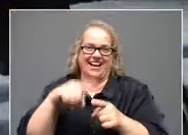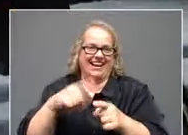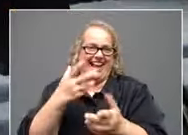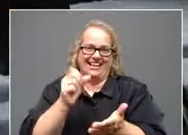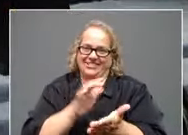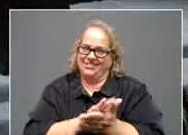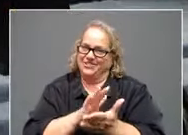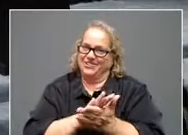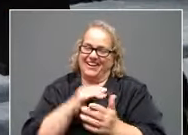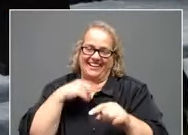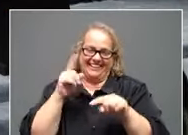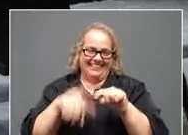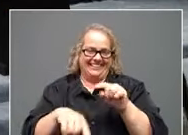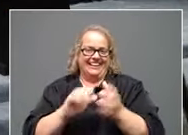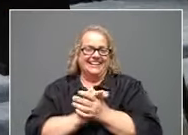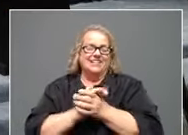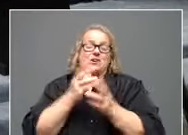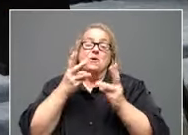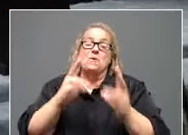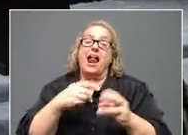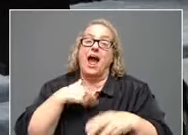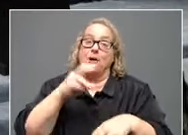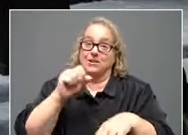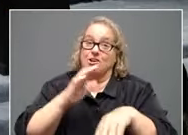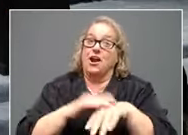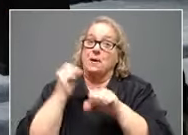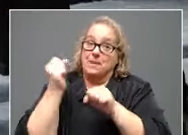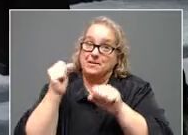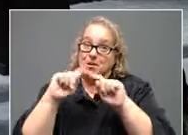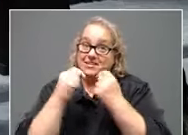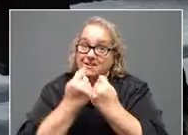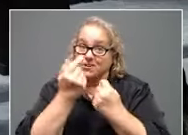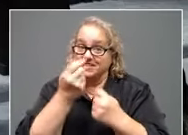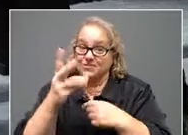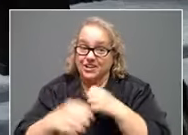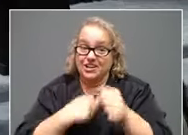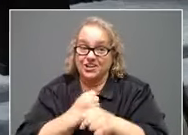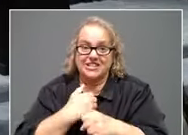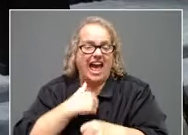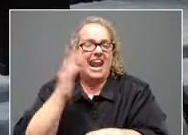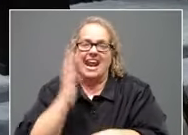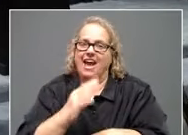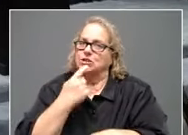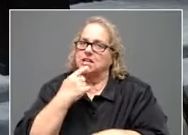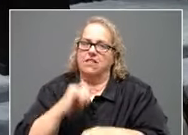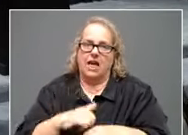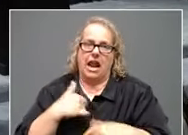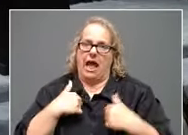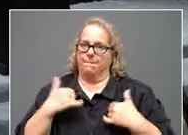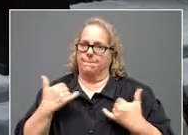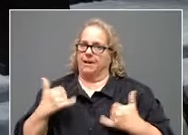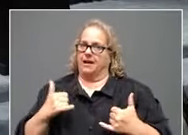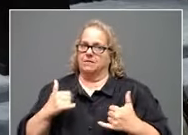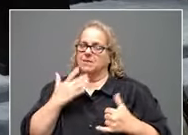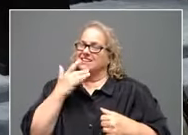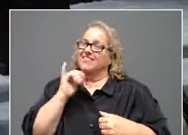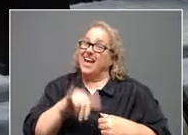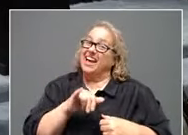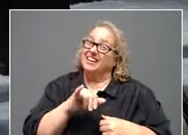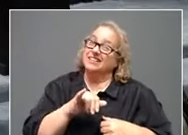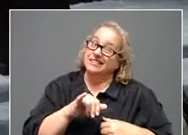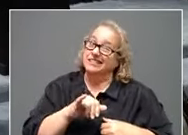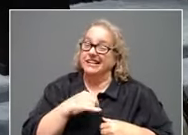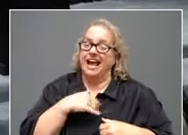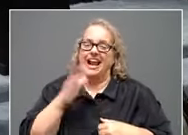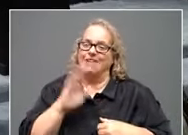And while I was on a baseball team for a couple of years, I'd never say I played. That is an operative verb that did not apply to my service